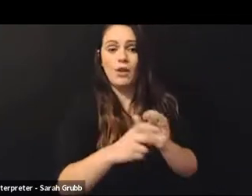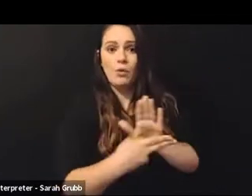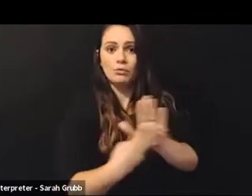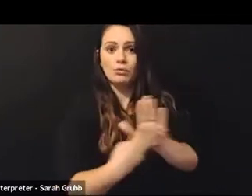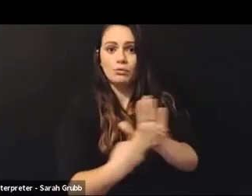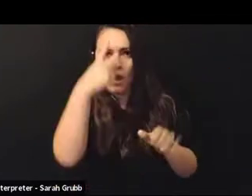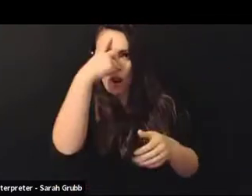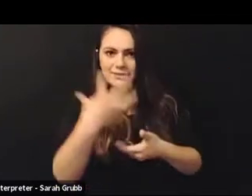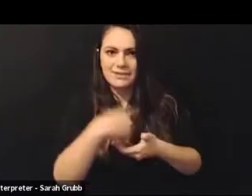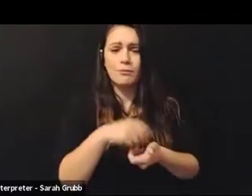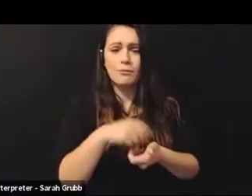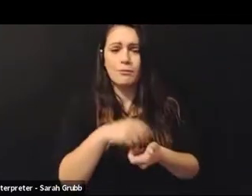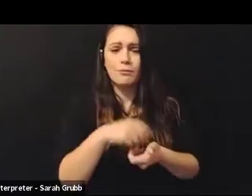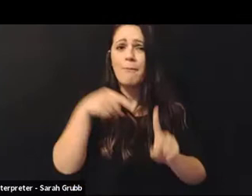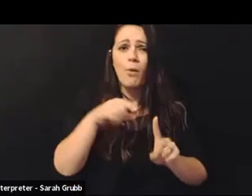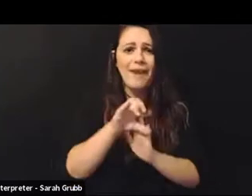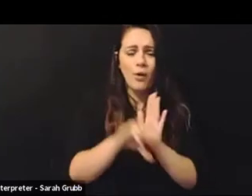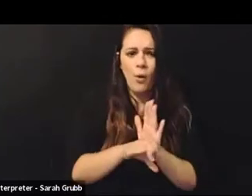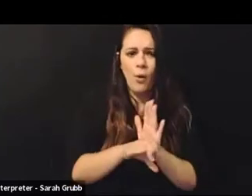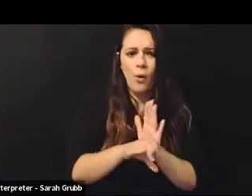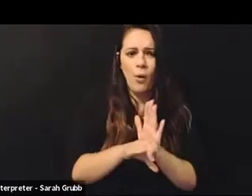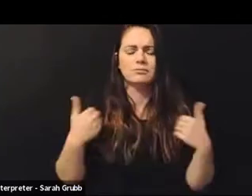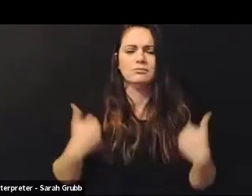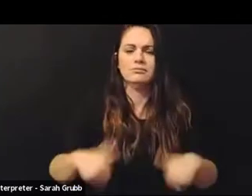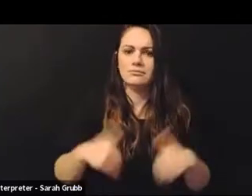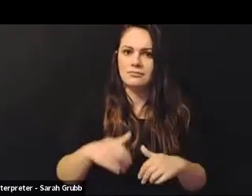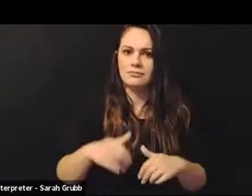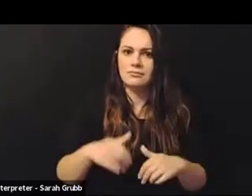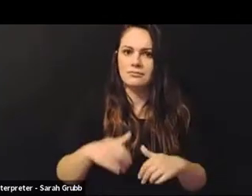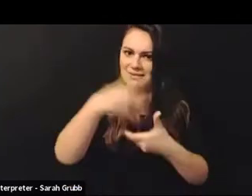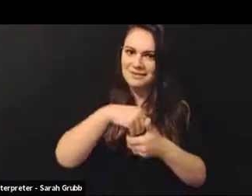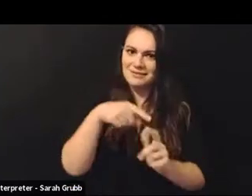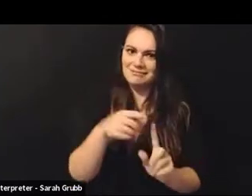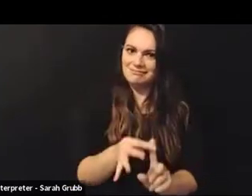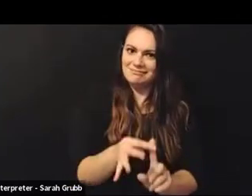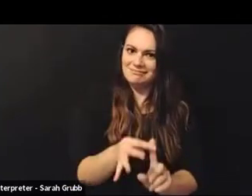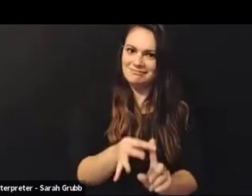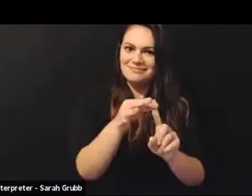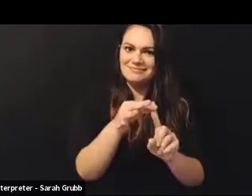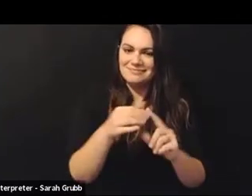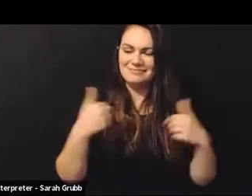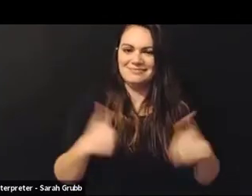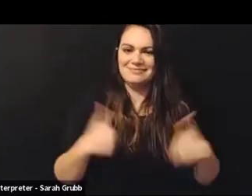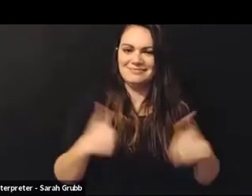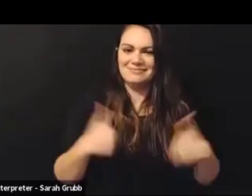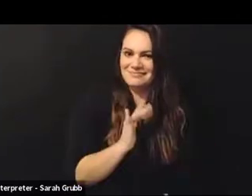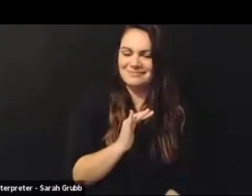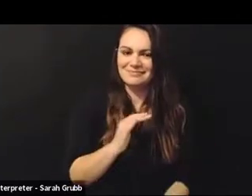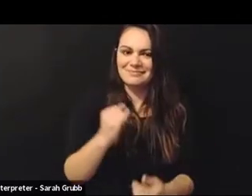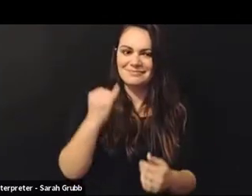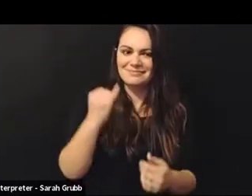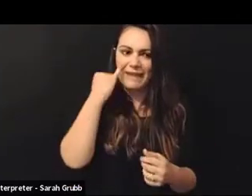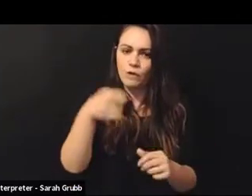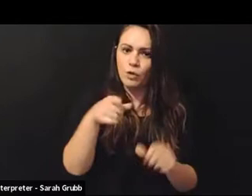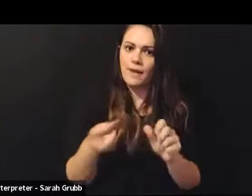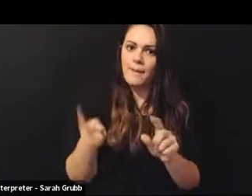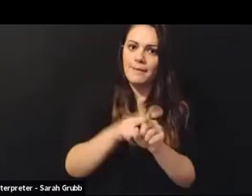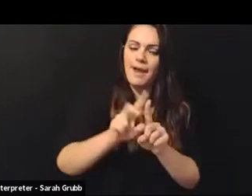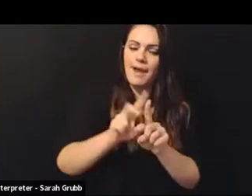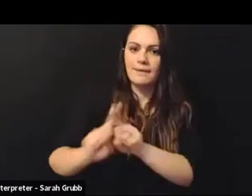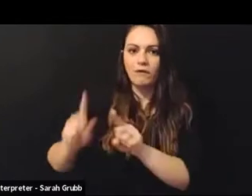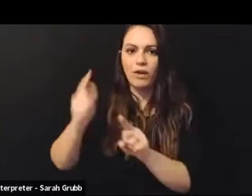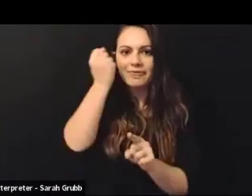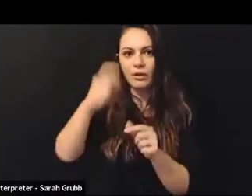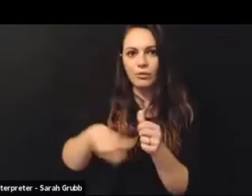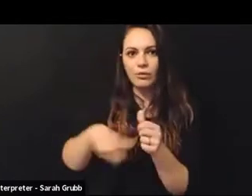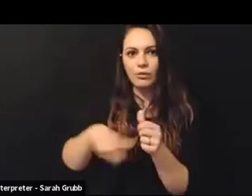fascinating autism is. And if you can look at it through these different theories, you can have a better understanding of it, and actually a